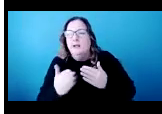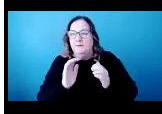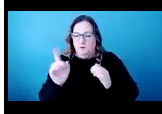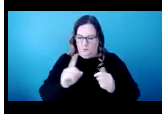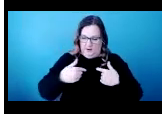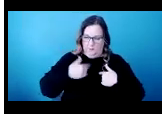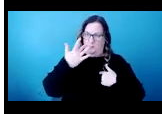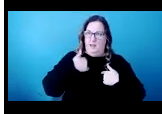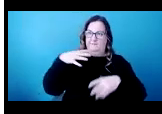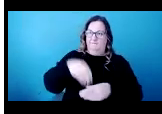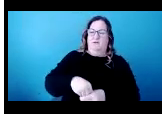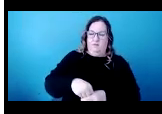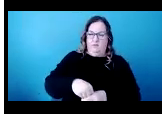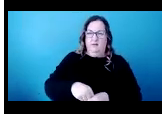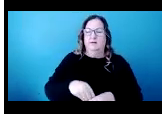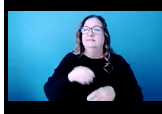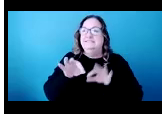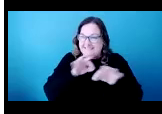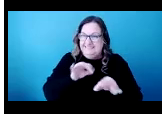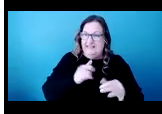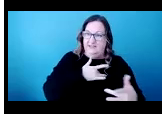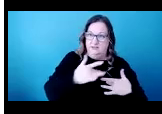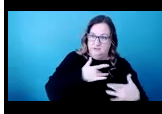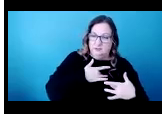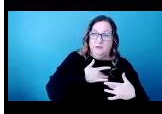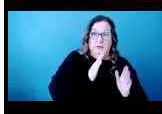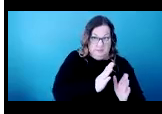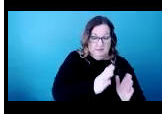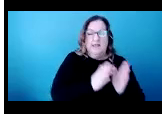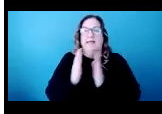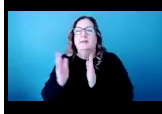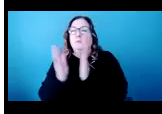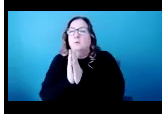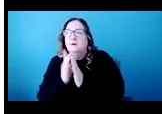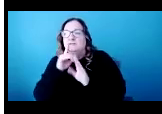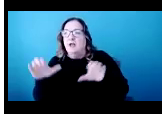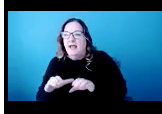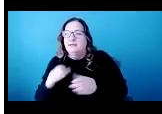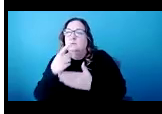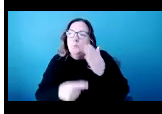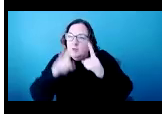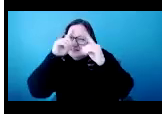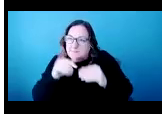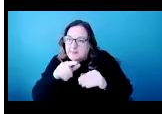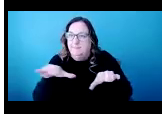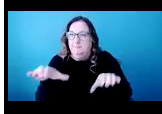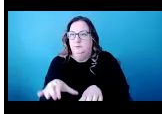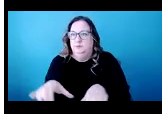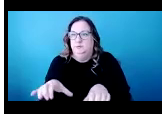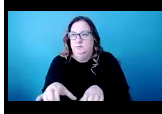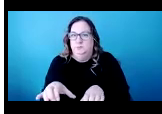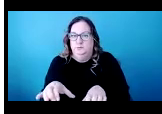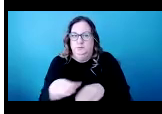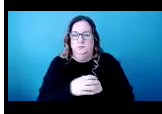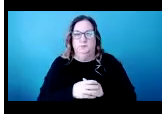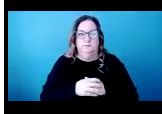concern is, and then have a request for action, what you want them to do about it. If that is during the session, you're